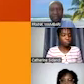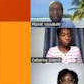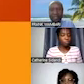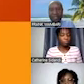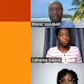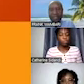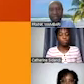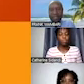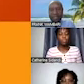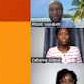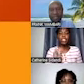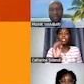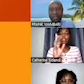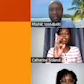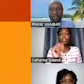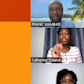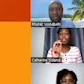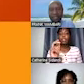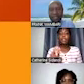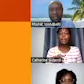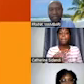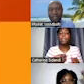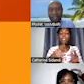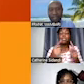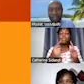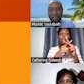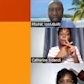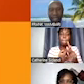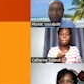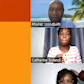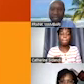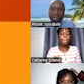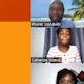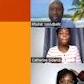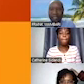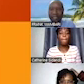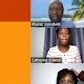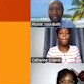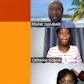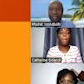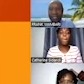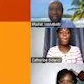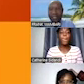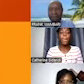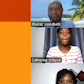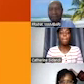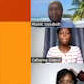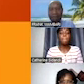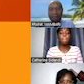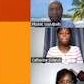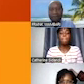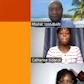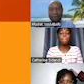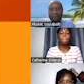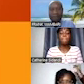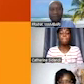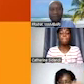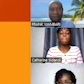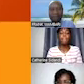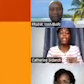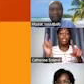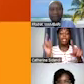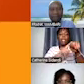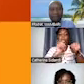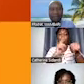Frank, maybe I can start because... And move the next slide, Grace, yeah. Okay. As we wait